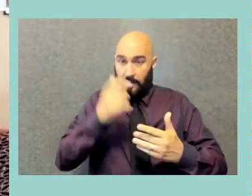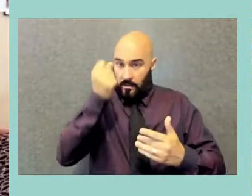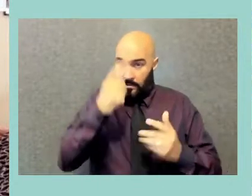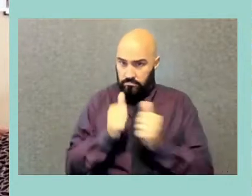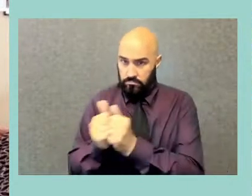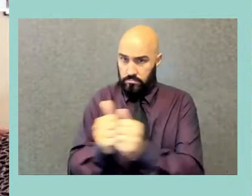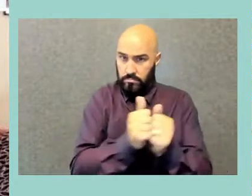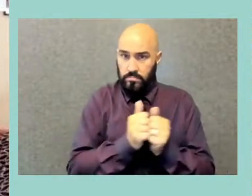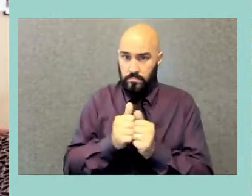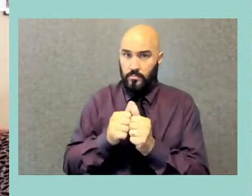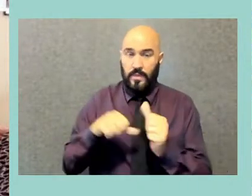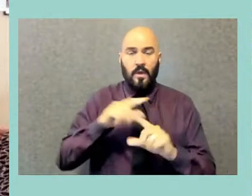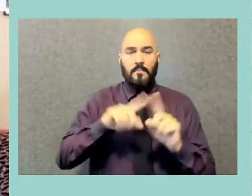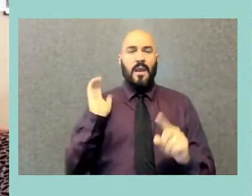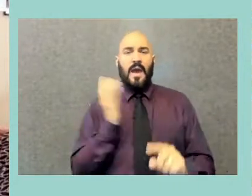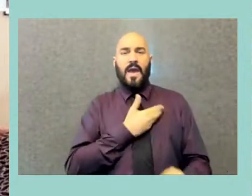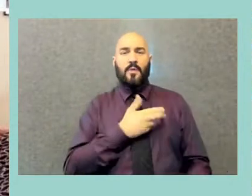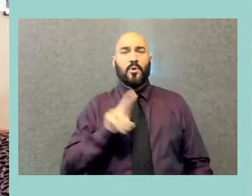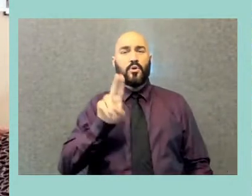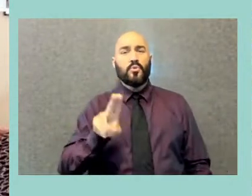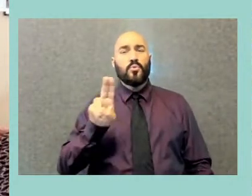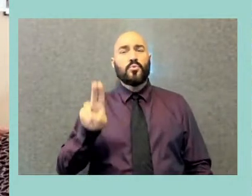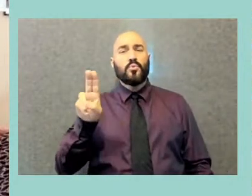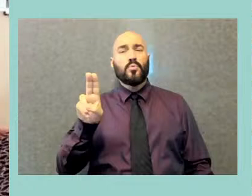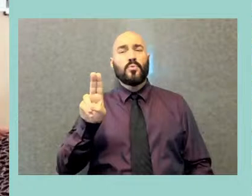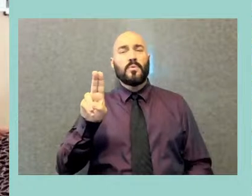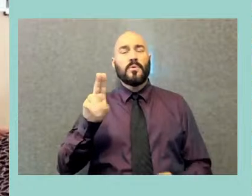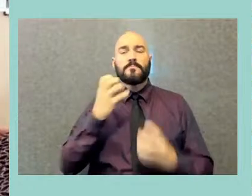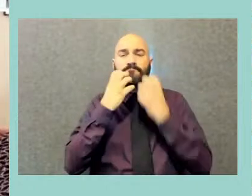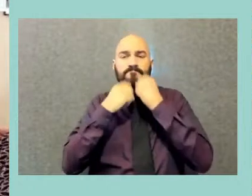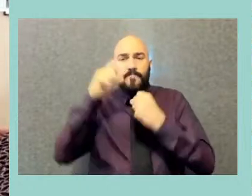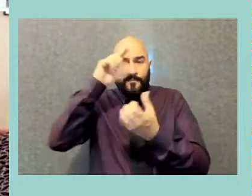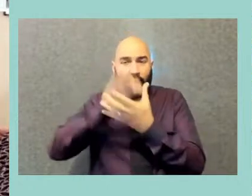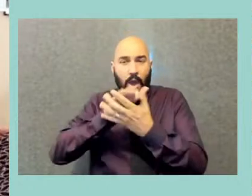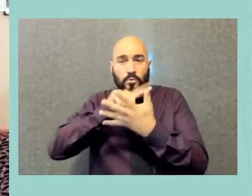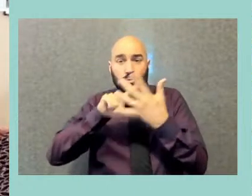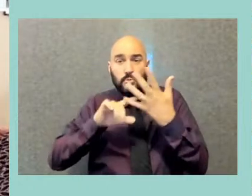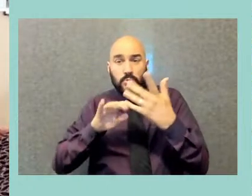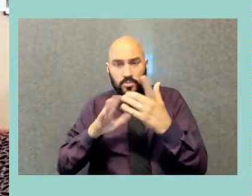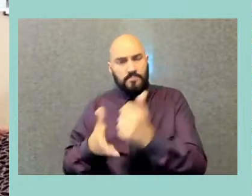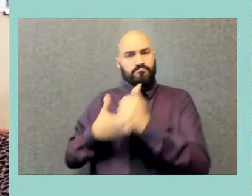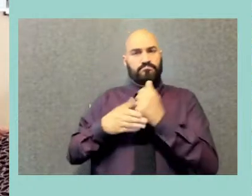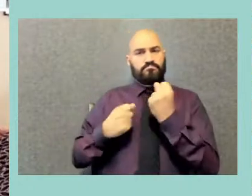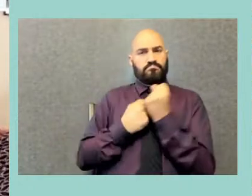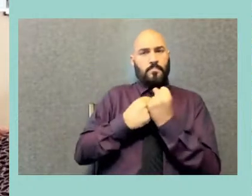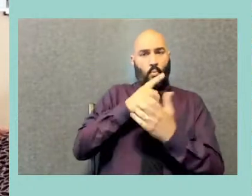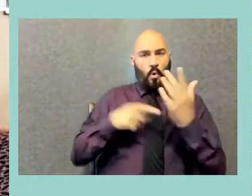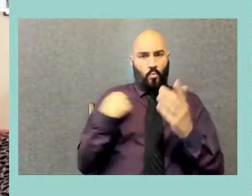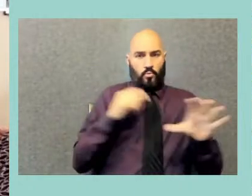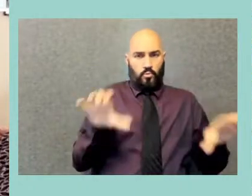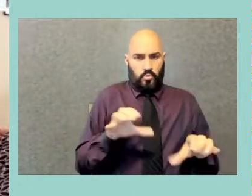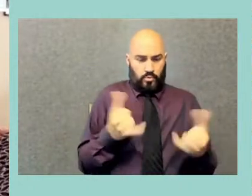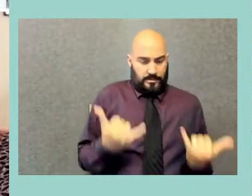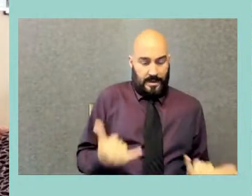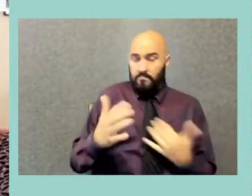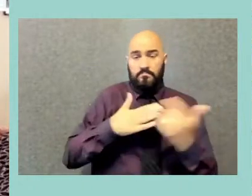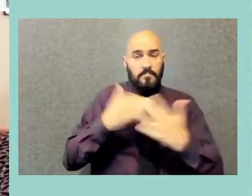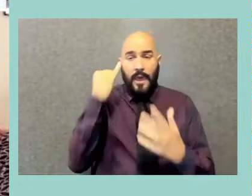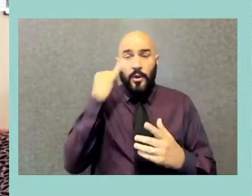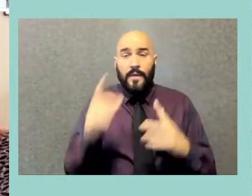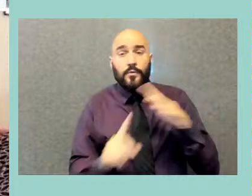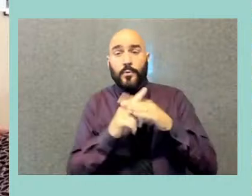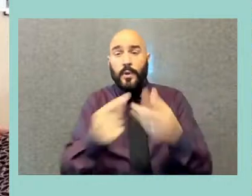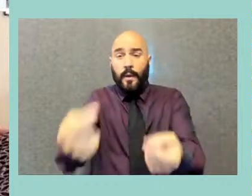we are. So whether you come here today tired and weary or full of hope and excitement,